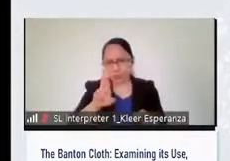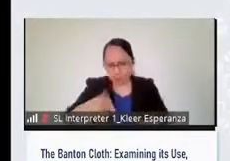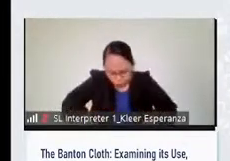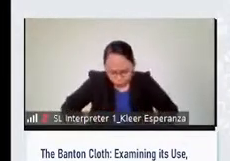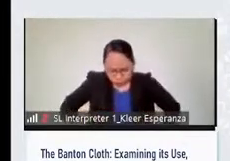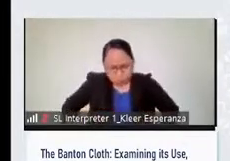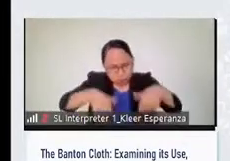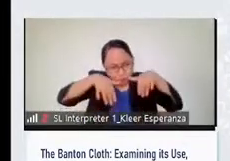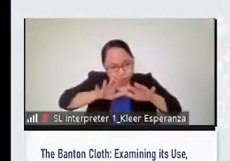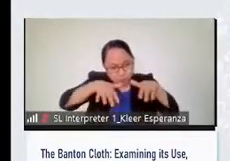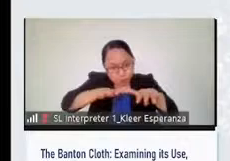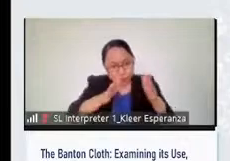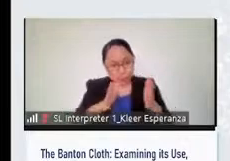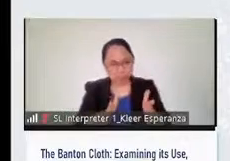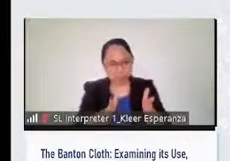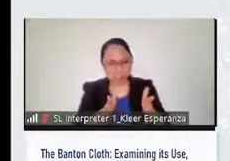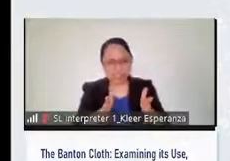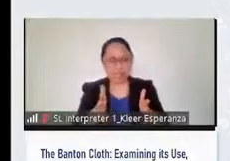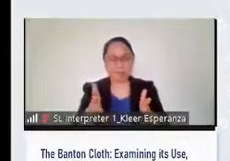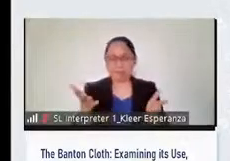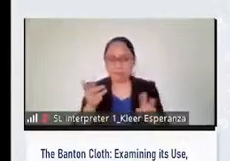of abaca weaving in the island.